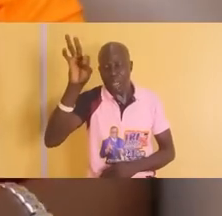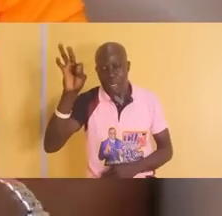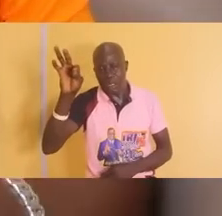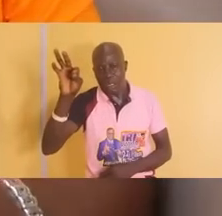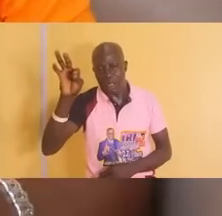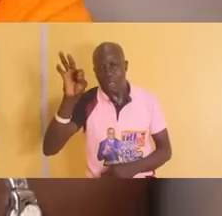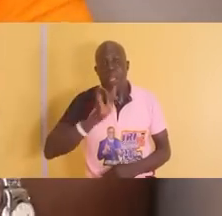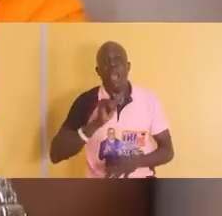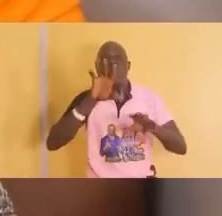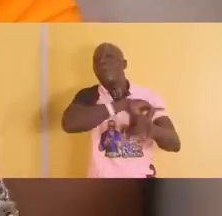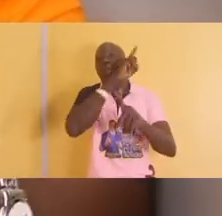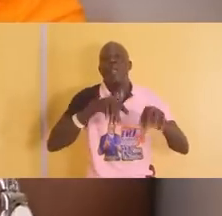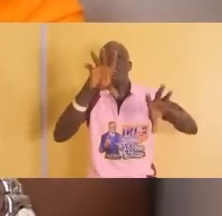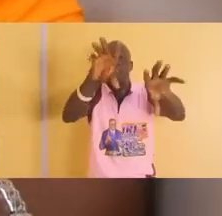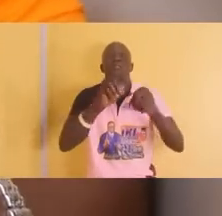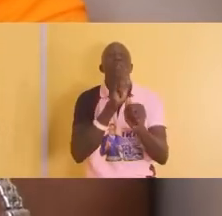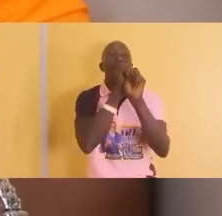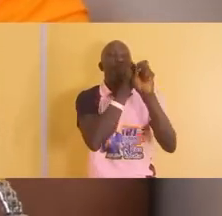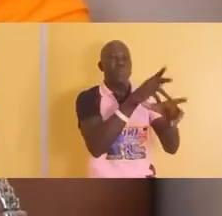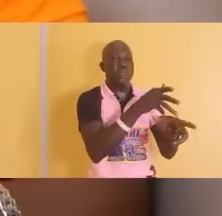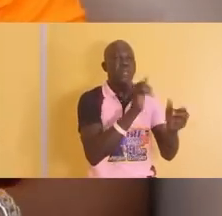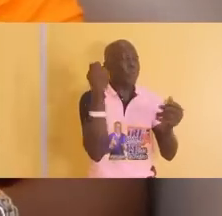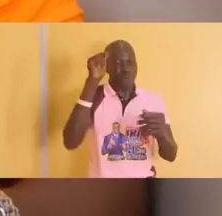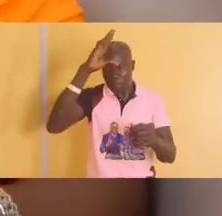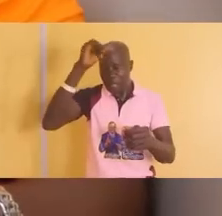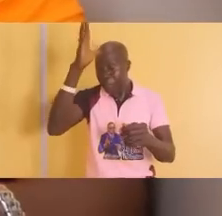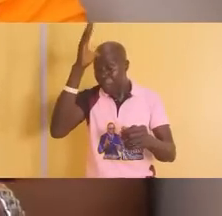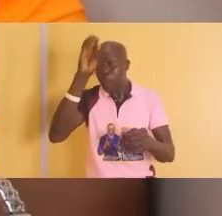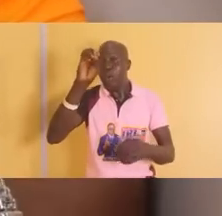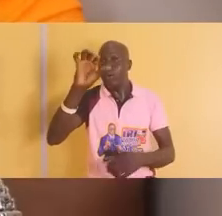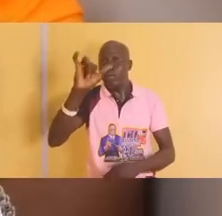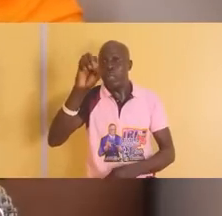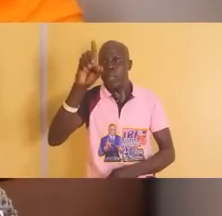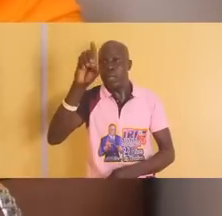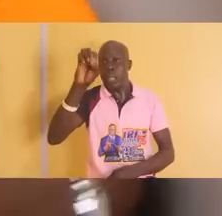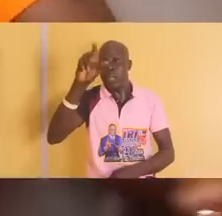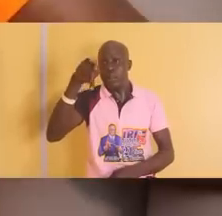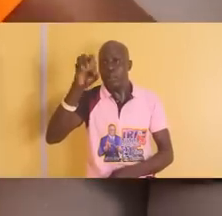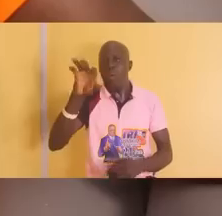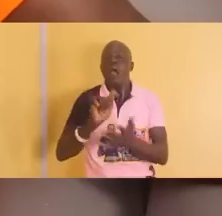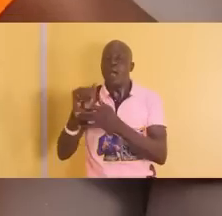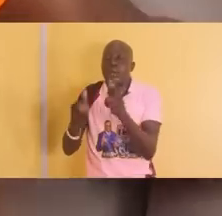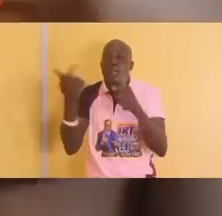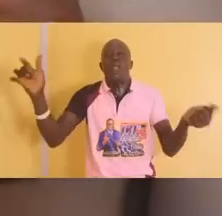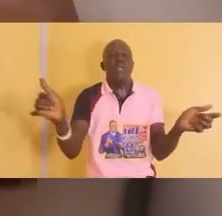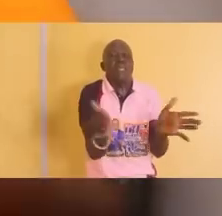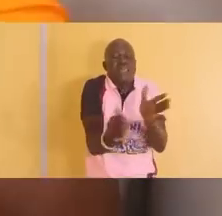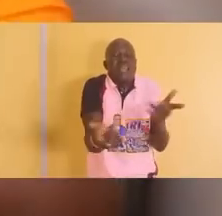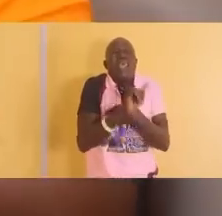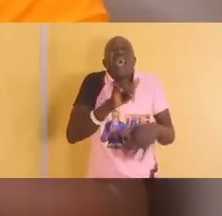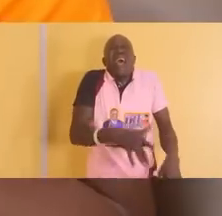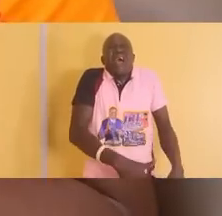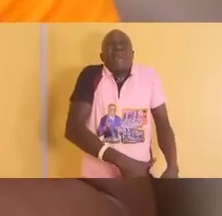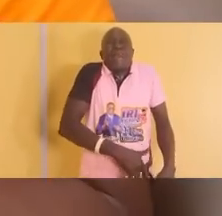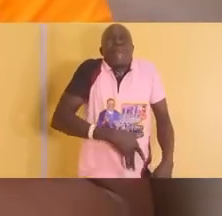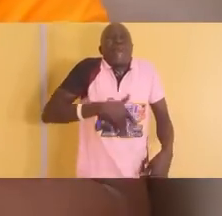1999. When I received a blessing. Nigba mo gba esu re yi. From Baba Oyedepo. Lati oro Baba Oyedepo. Only agbara njo na. It's a very great that day. I feel